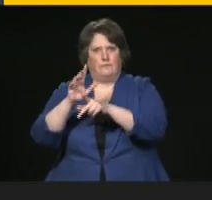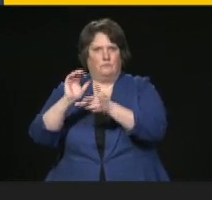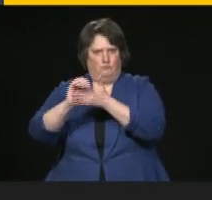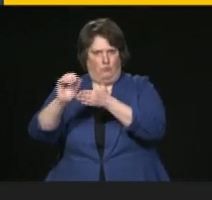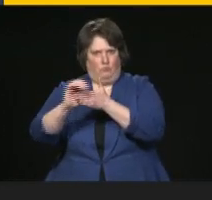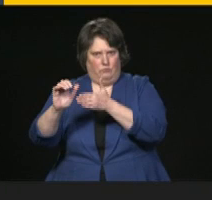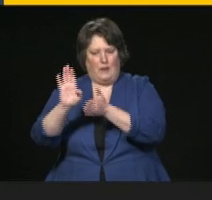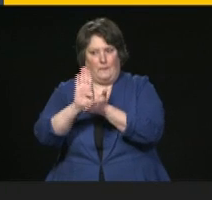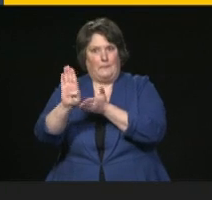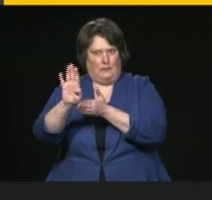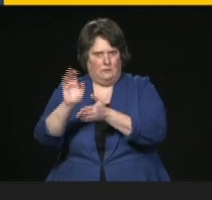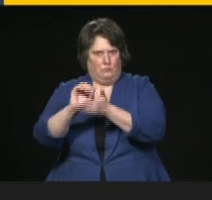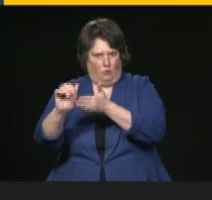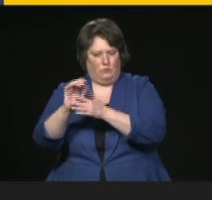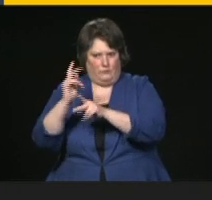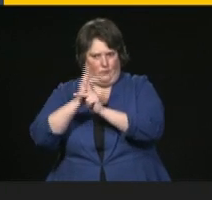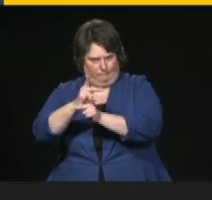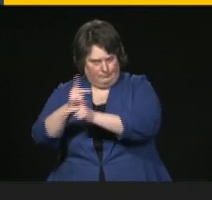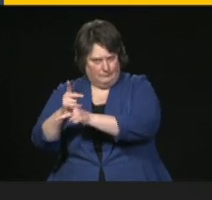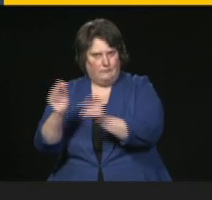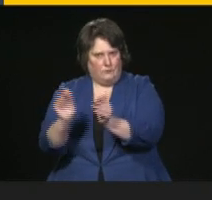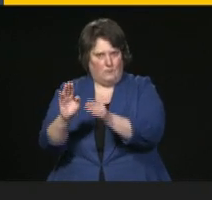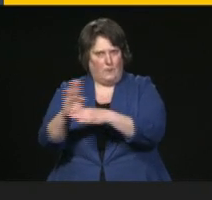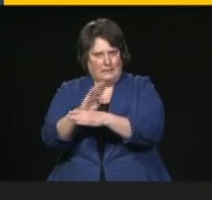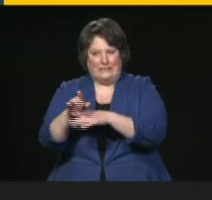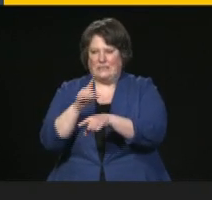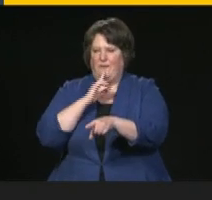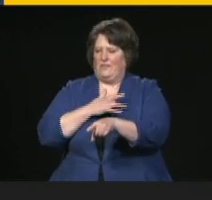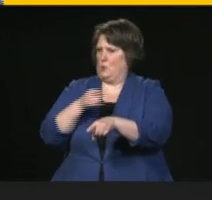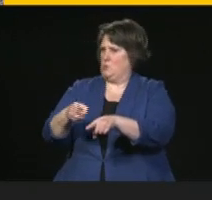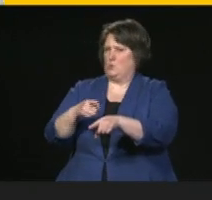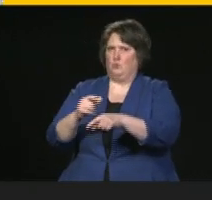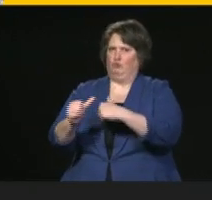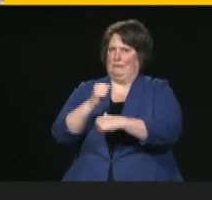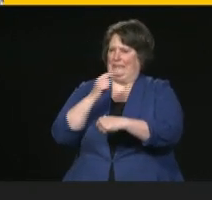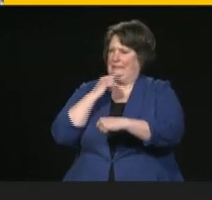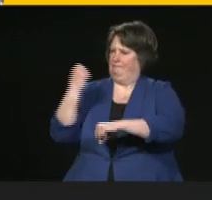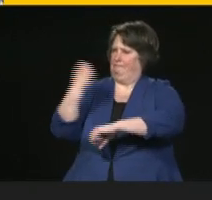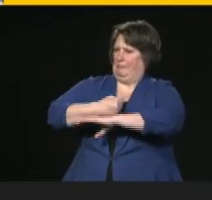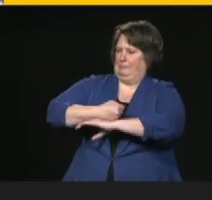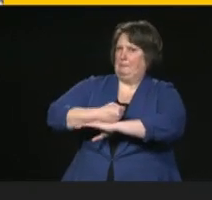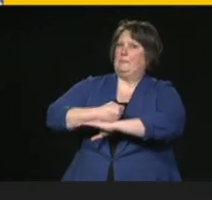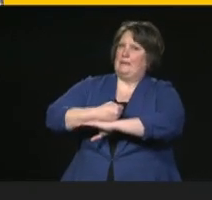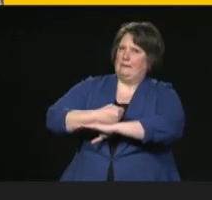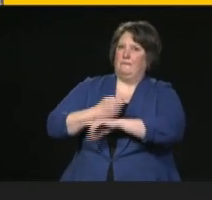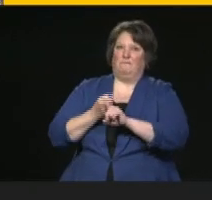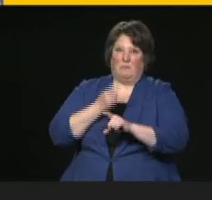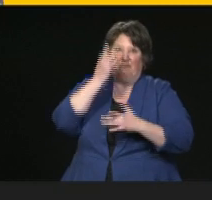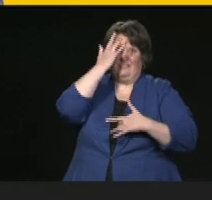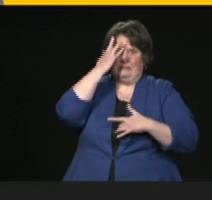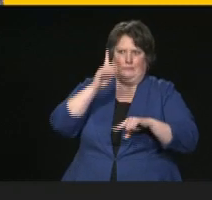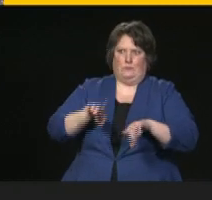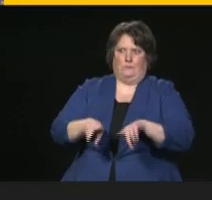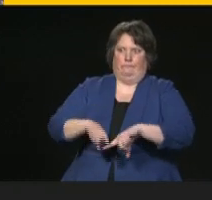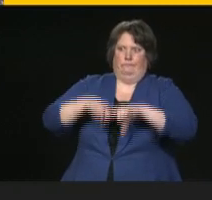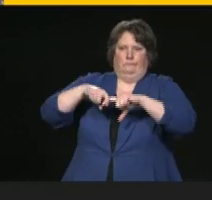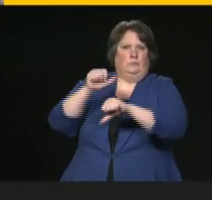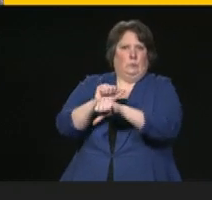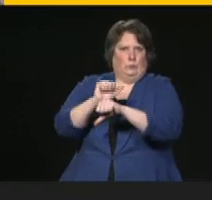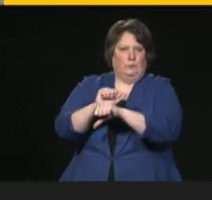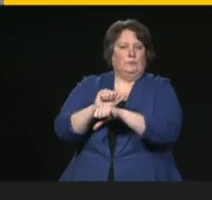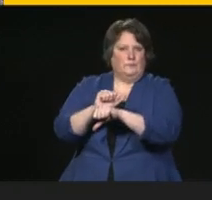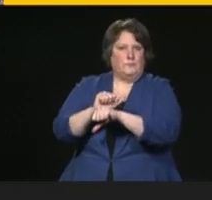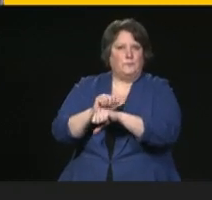particularly vulnerable to the economic impacts of COVID-19. This program will provide an additional $20 billion of